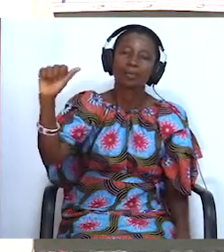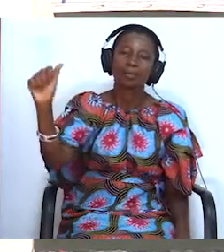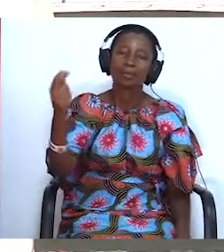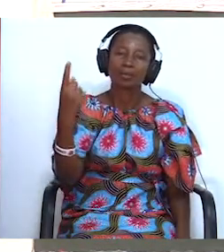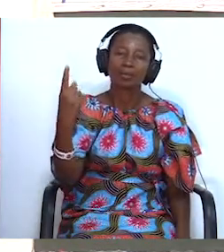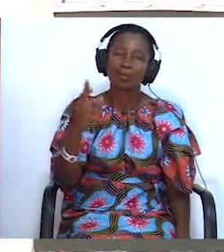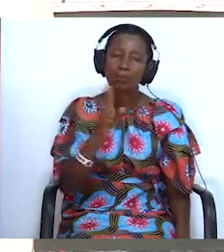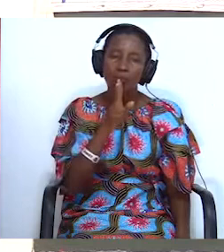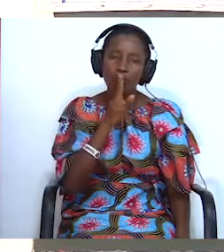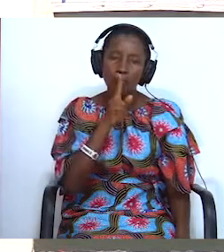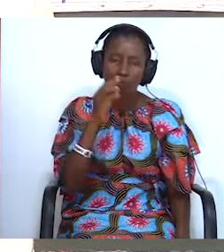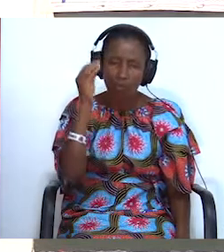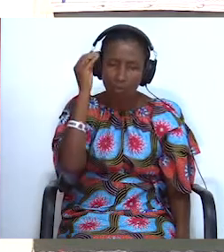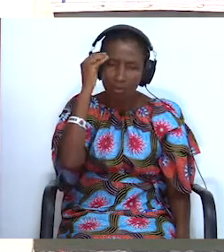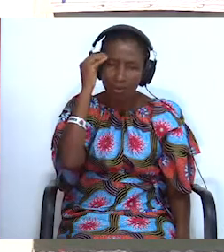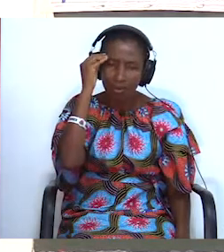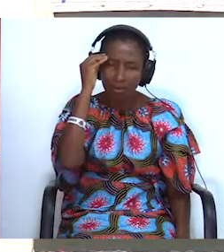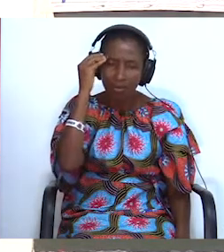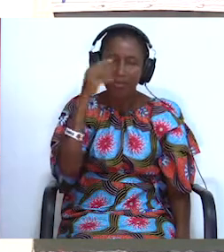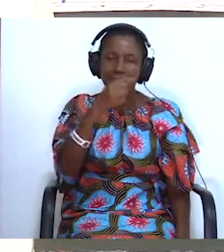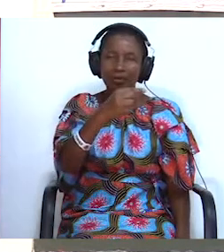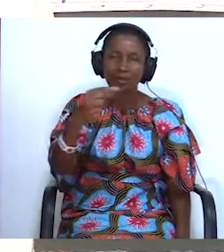Snake. Let's say it together.